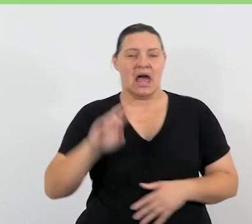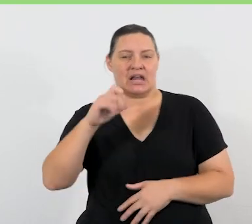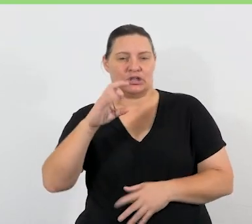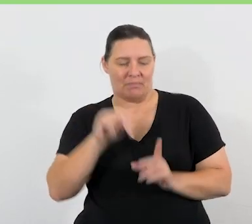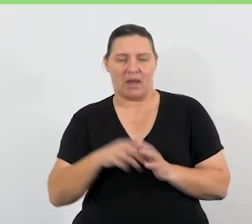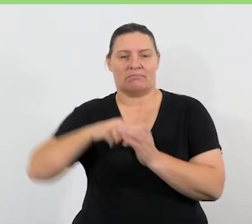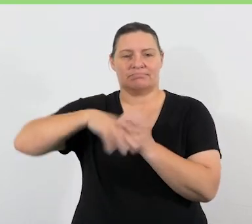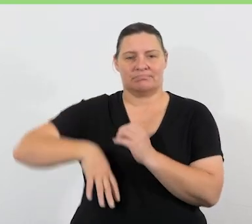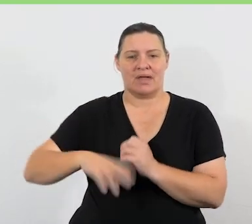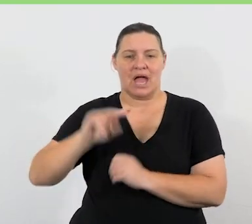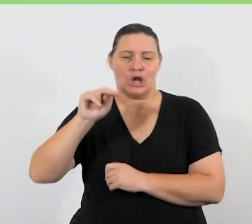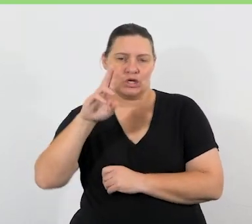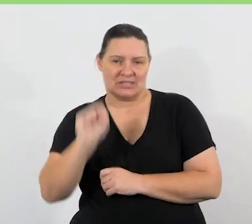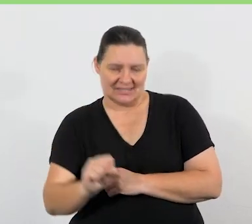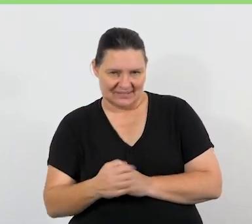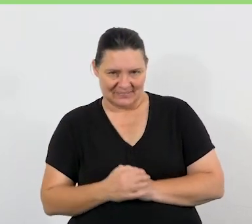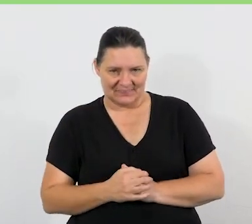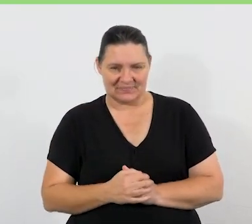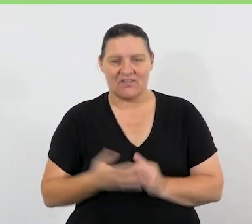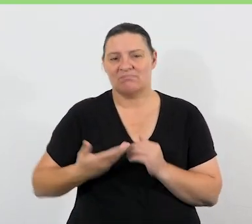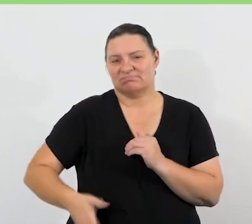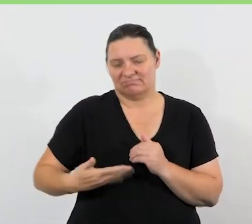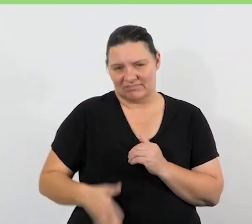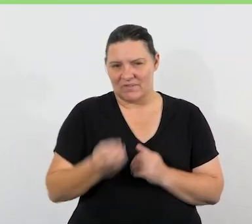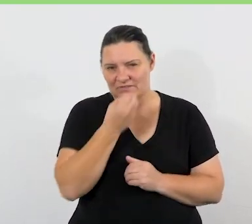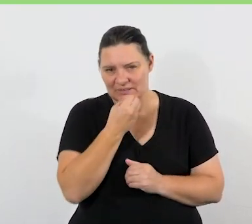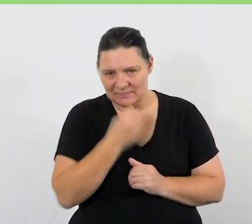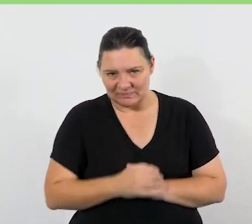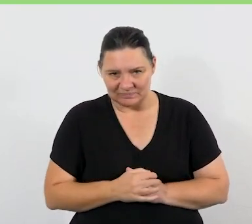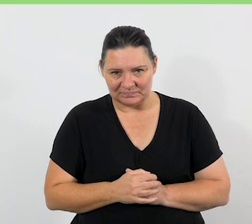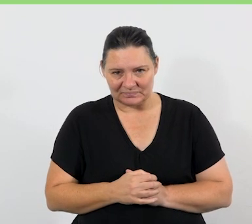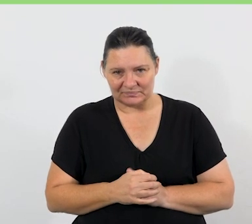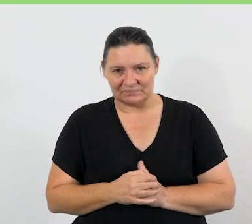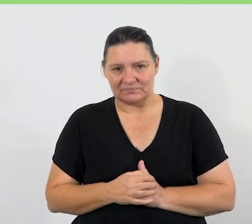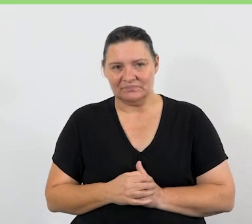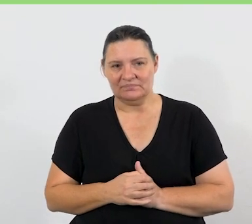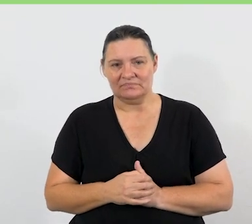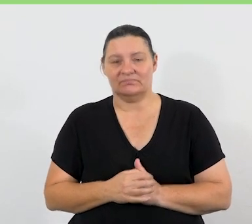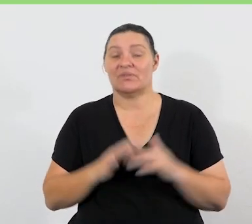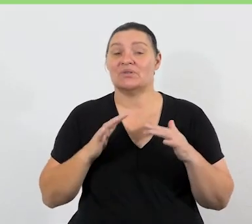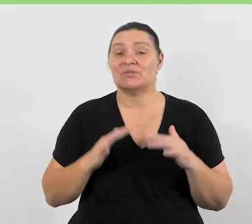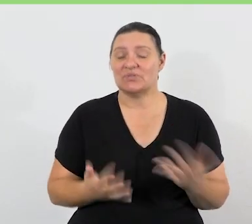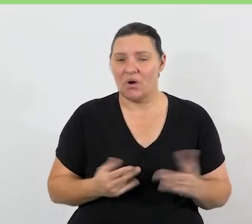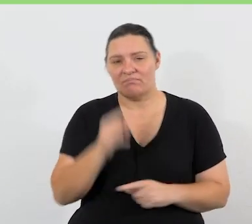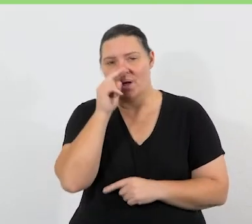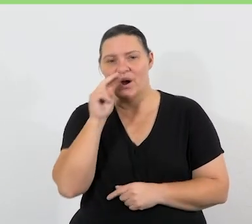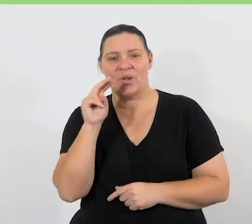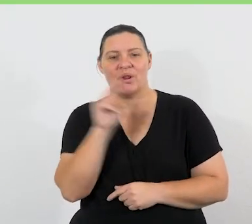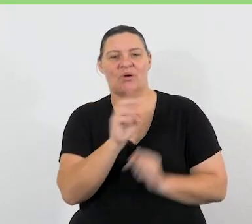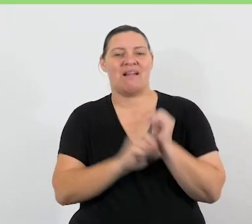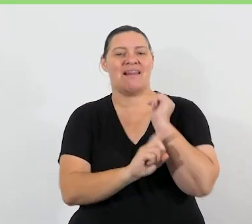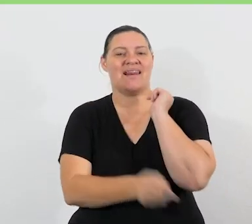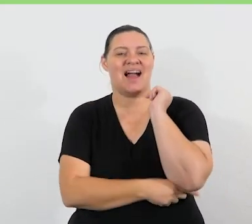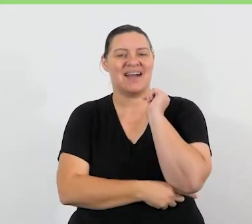rectum, and the anus, which allows the passing out of the food. So we are going to look at